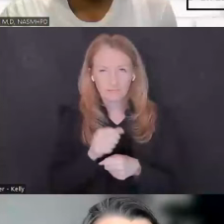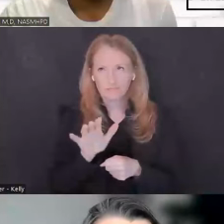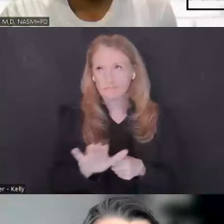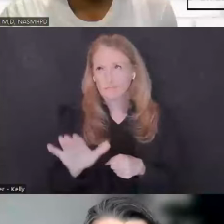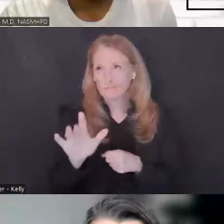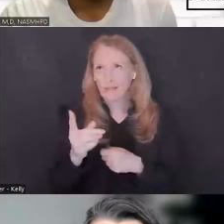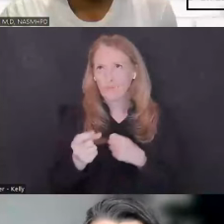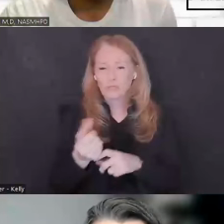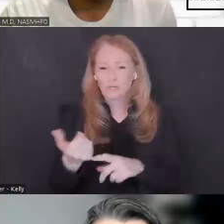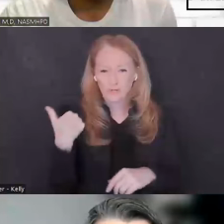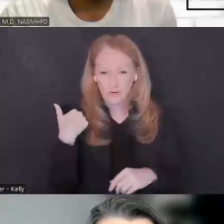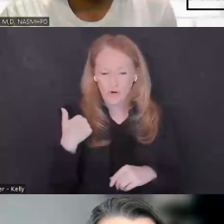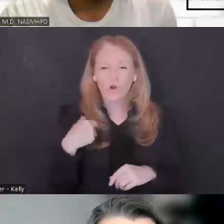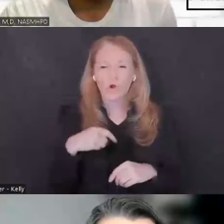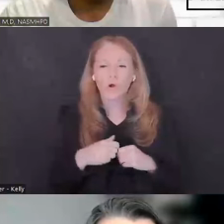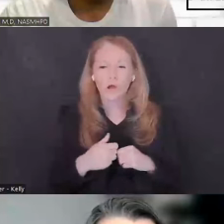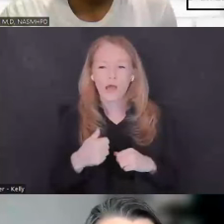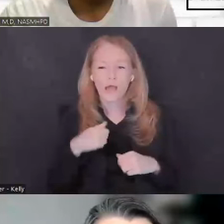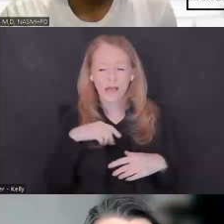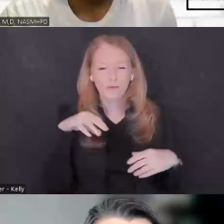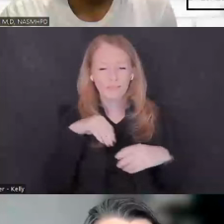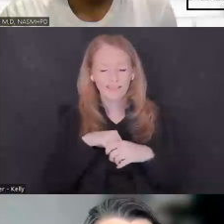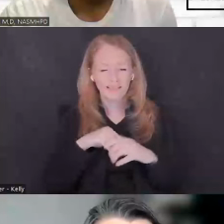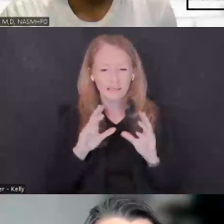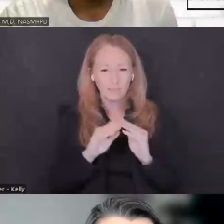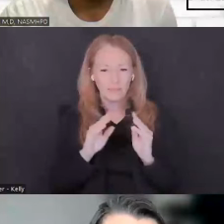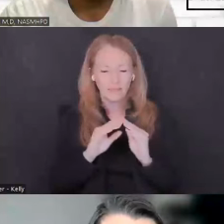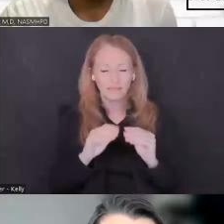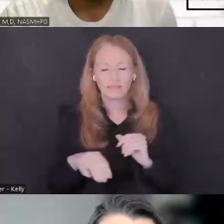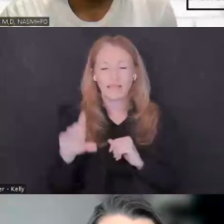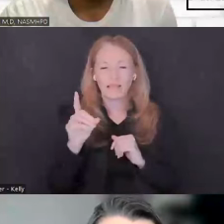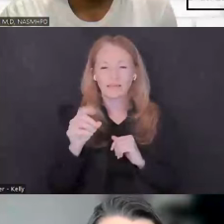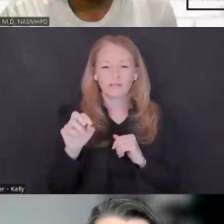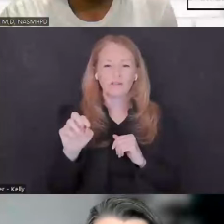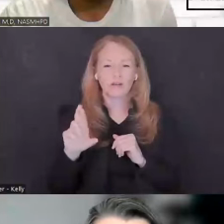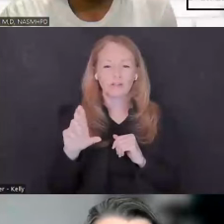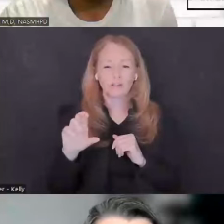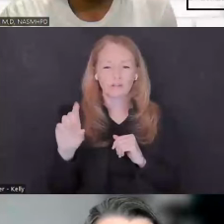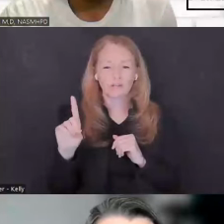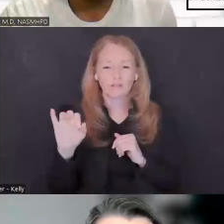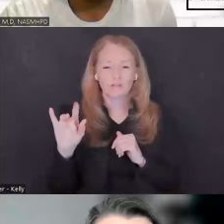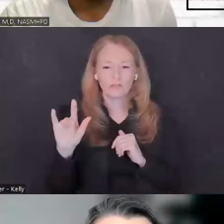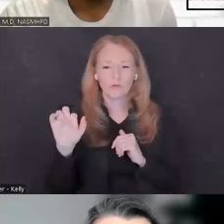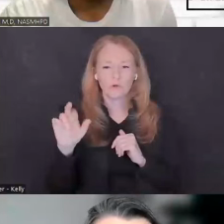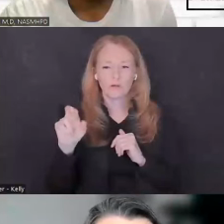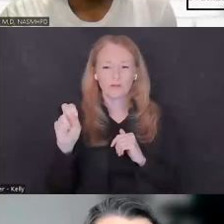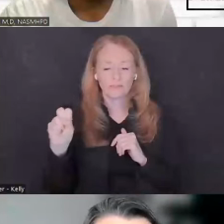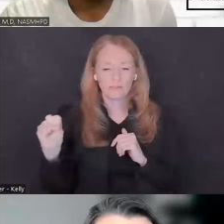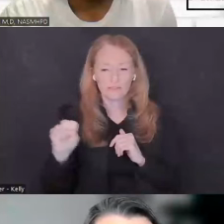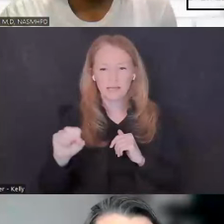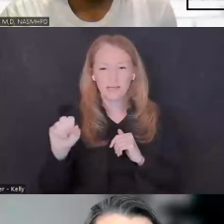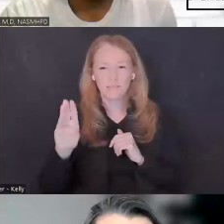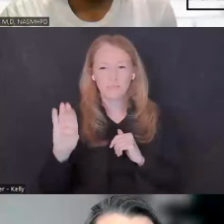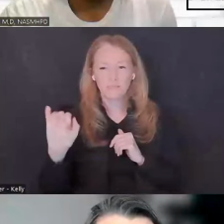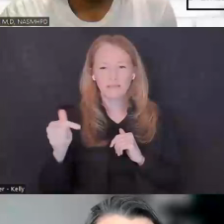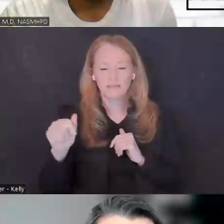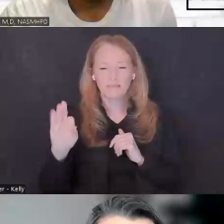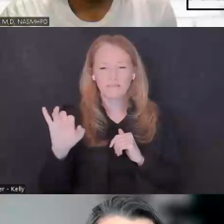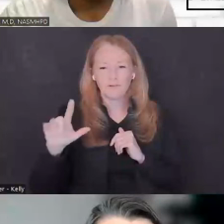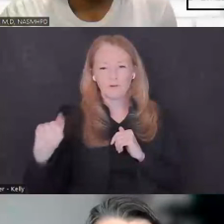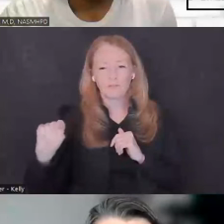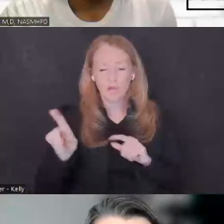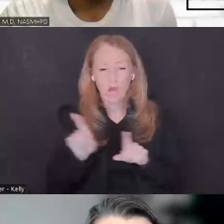a meeting and Dr. Dolores Bigfoot was in that meeting also, and it was a national meeting talking about 988. And they're like, how do